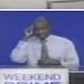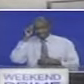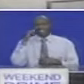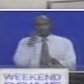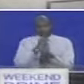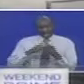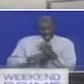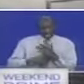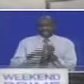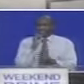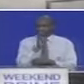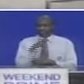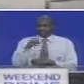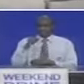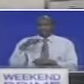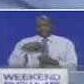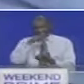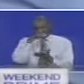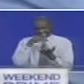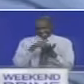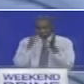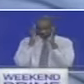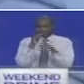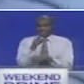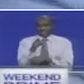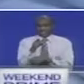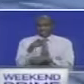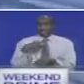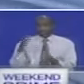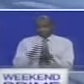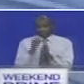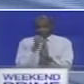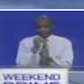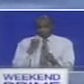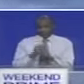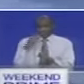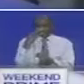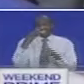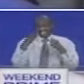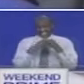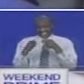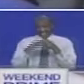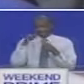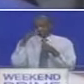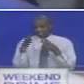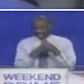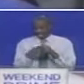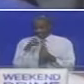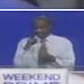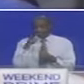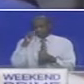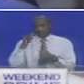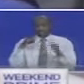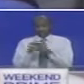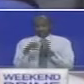and discipline take center stage. With a performance mean index of 399.9, the school was ranked